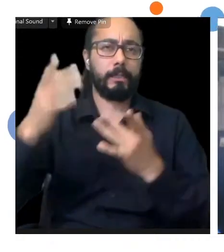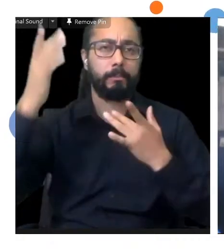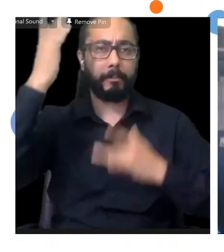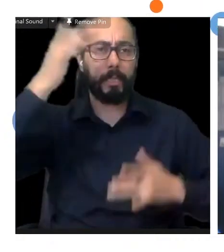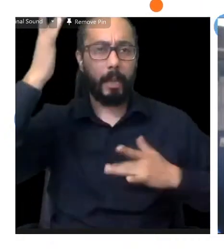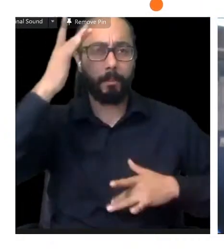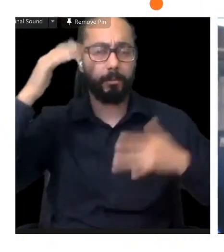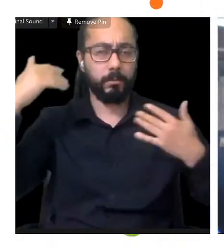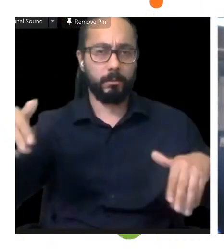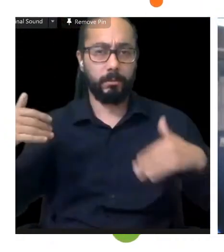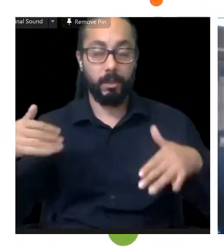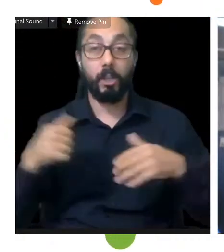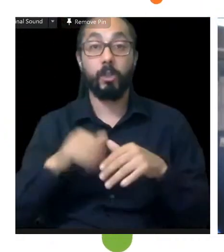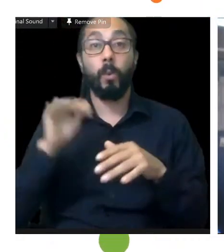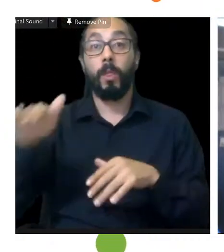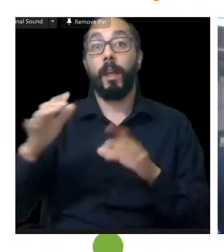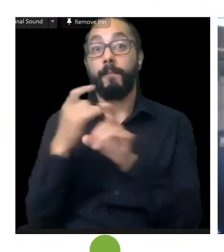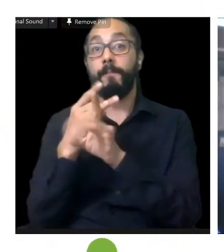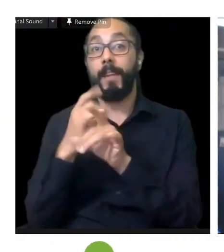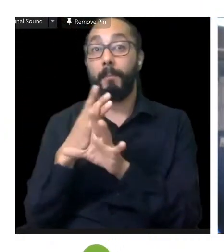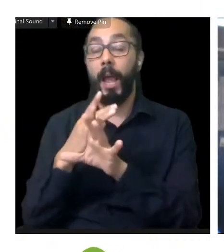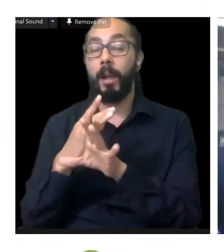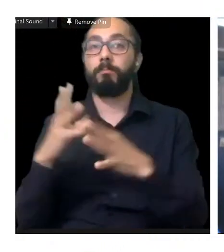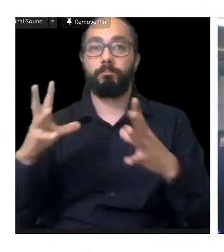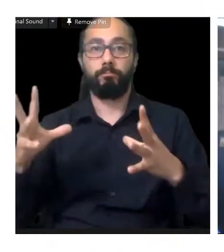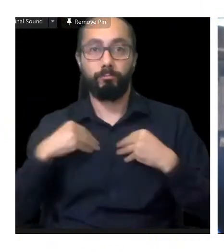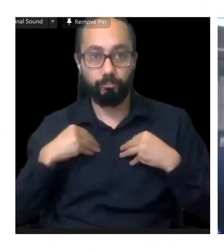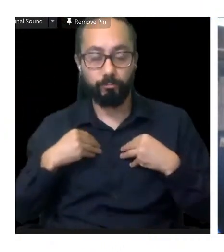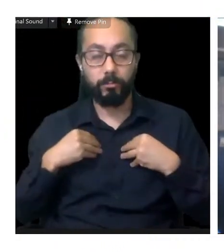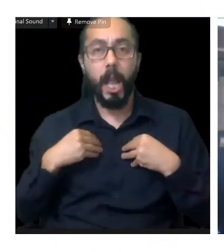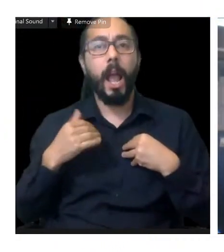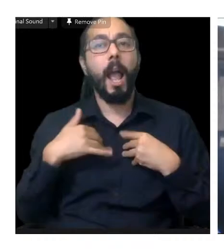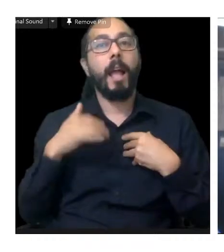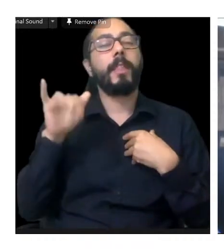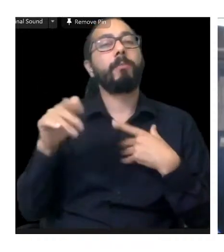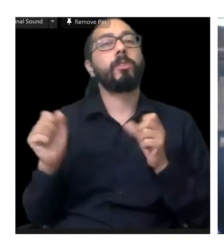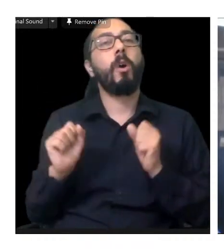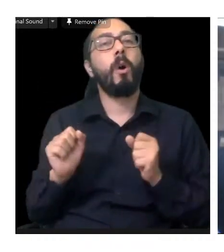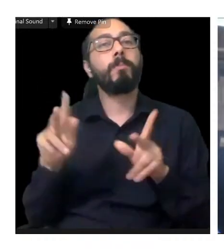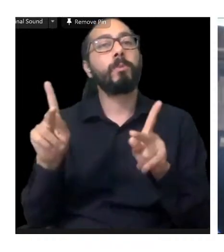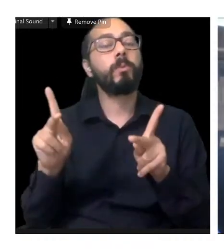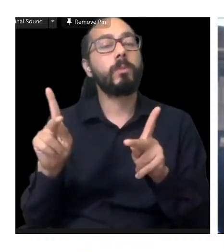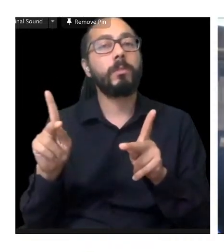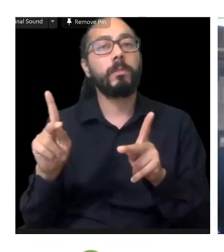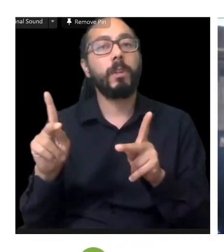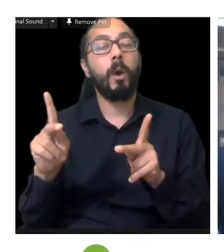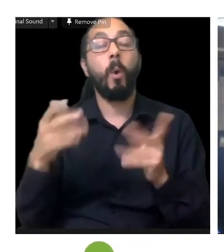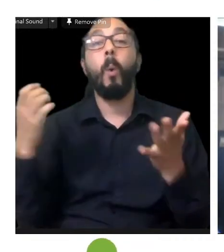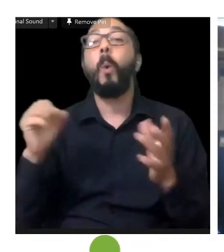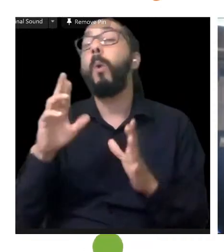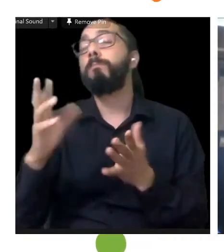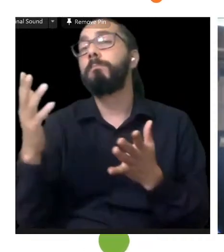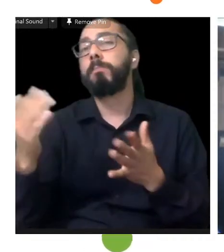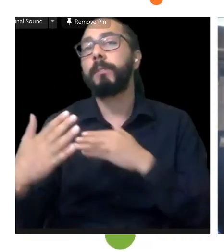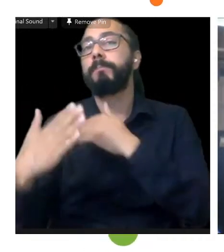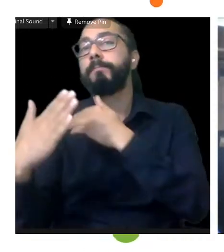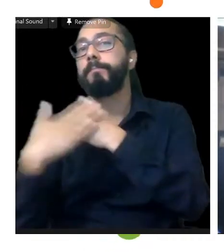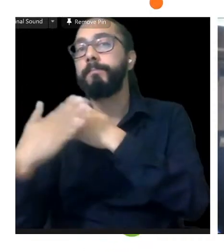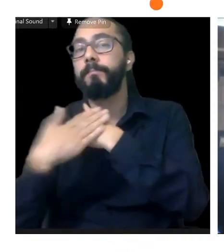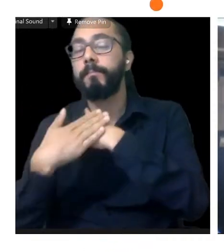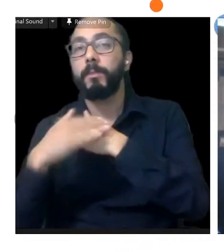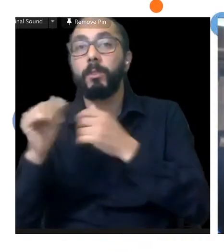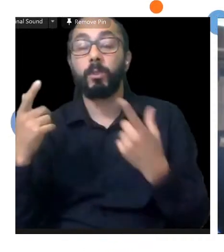took that feedback and we took it as an opportunity, perhaps even as an invitation, to